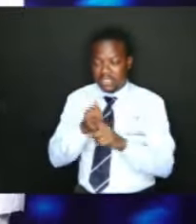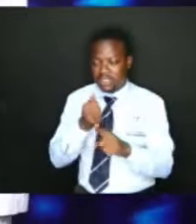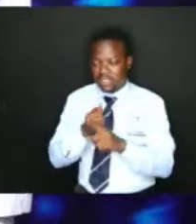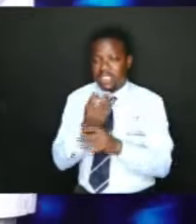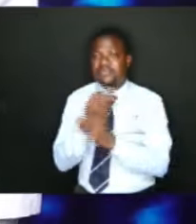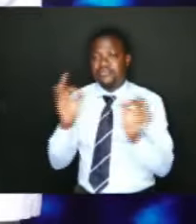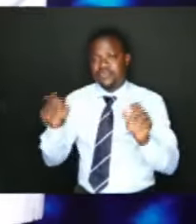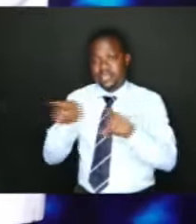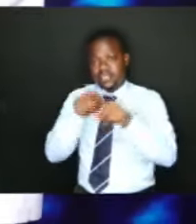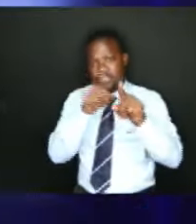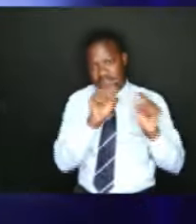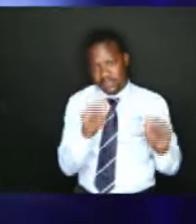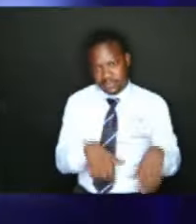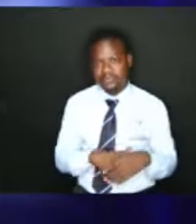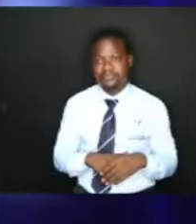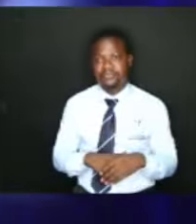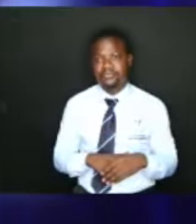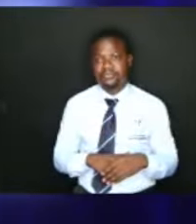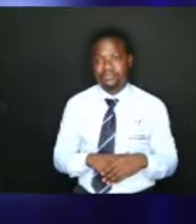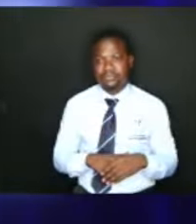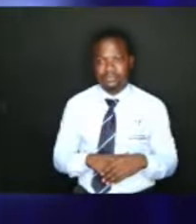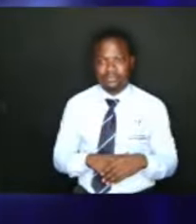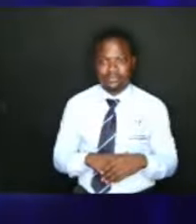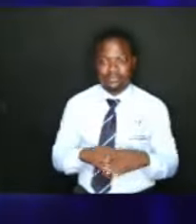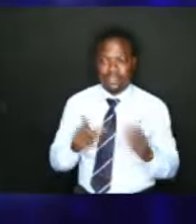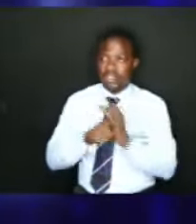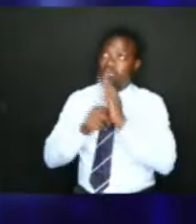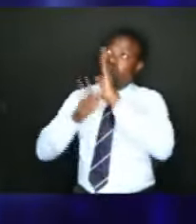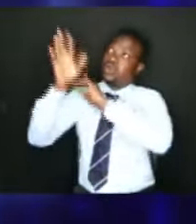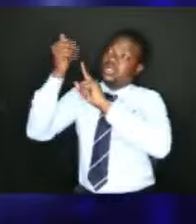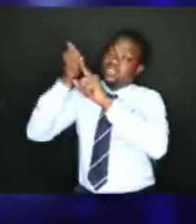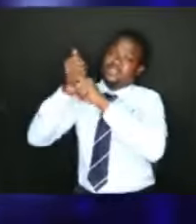snare. And times of refreshing will come from